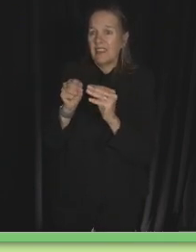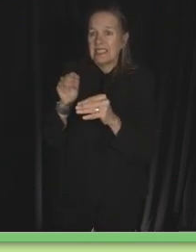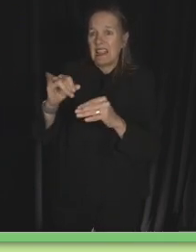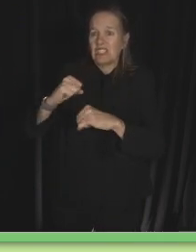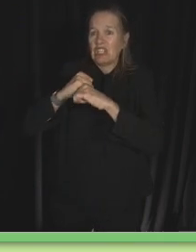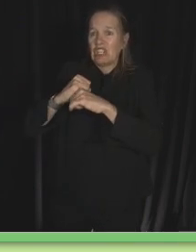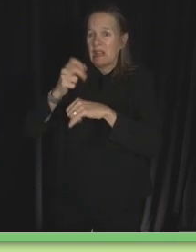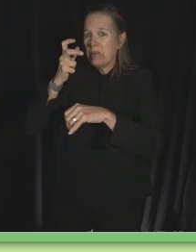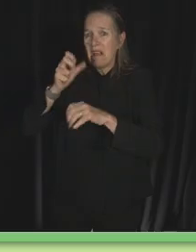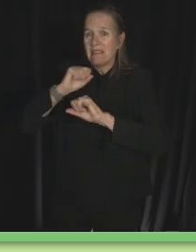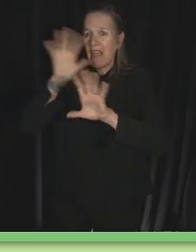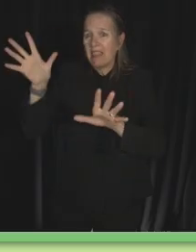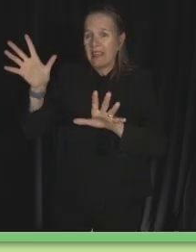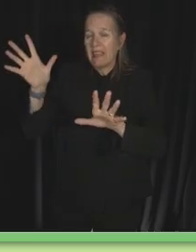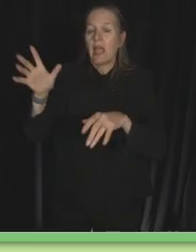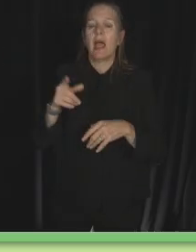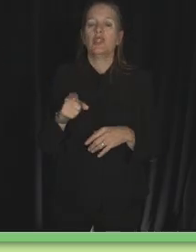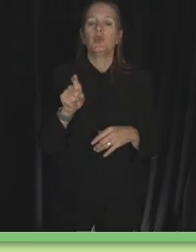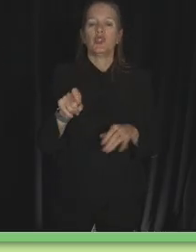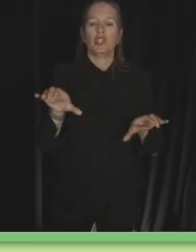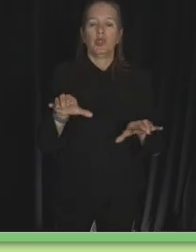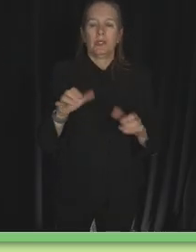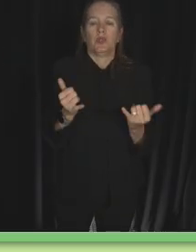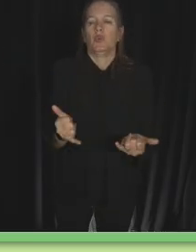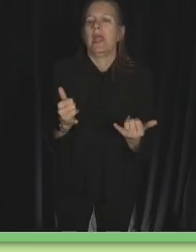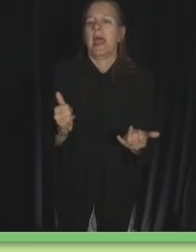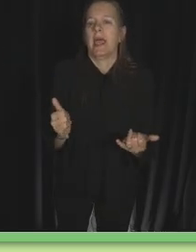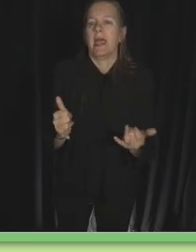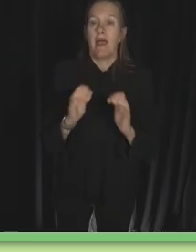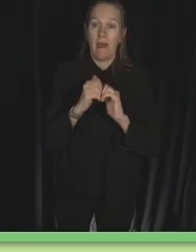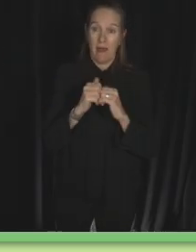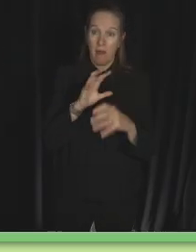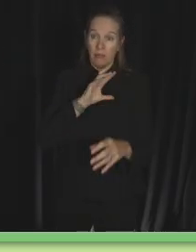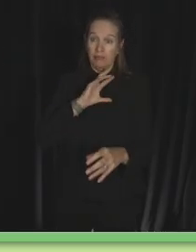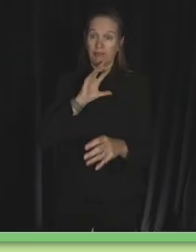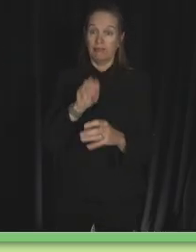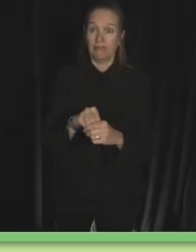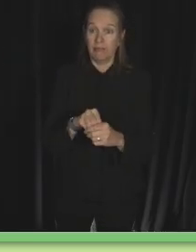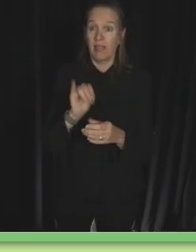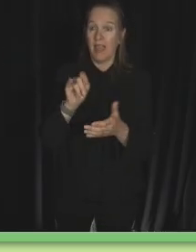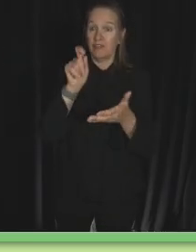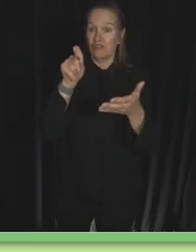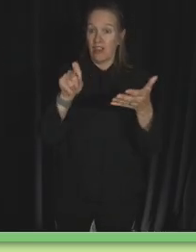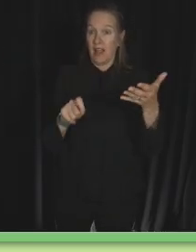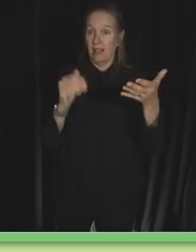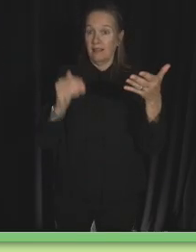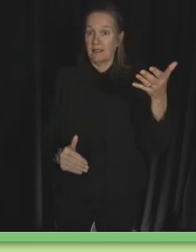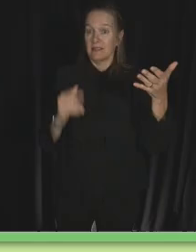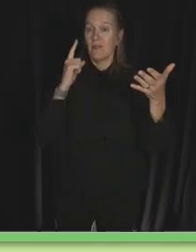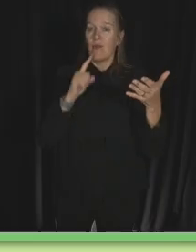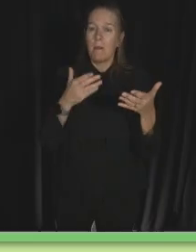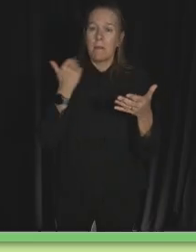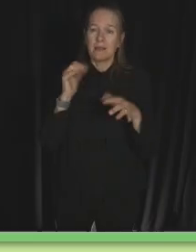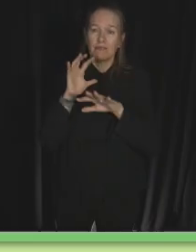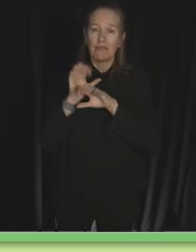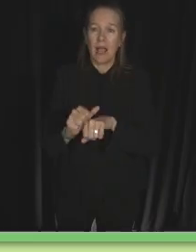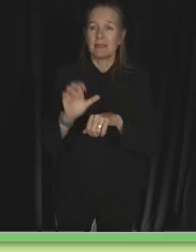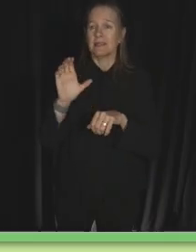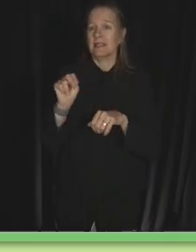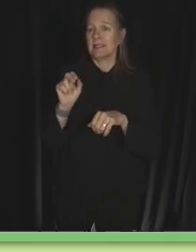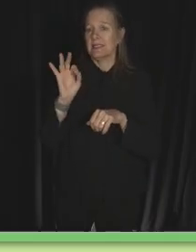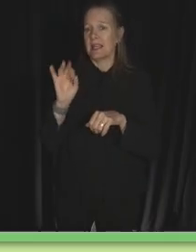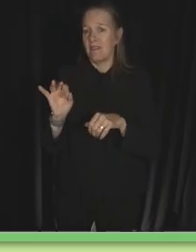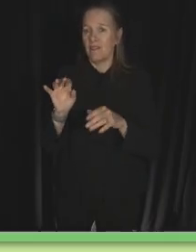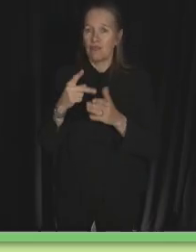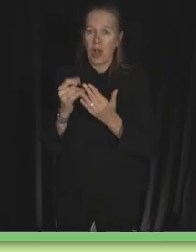do. And you should be doing this today. To get on part of a checklist for like the best practices, to be a CNCF project, to move